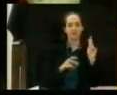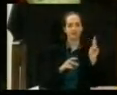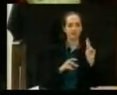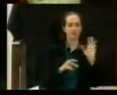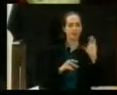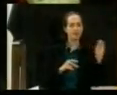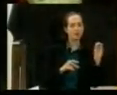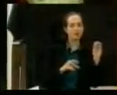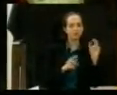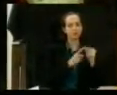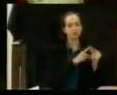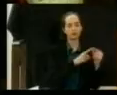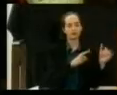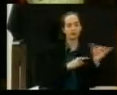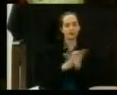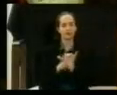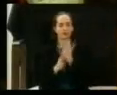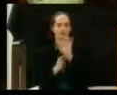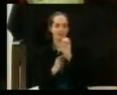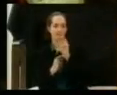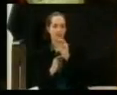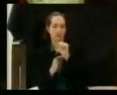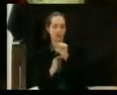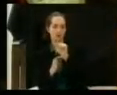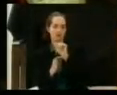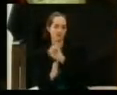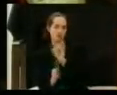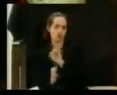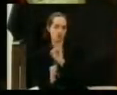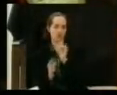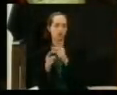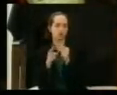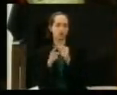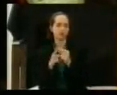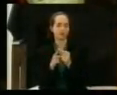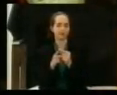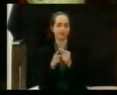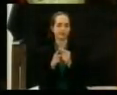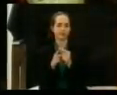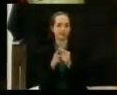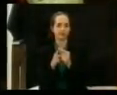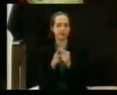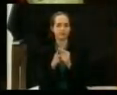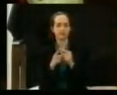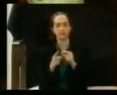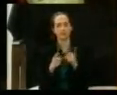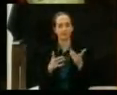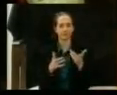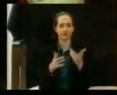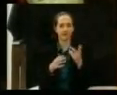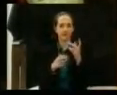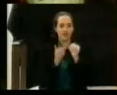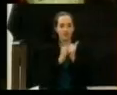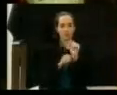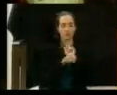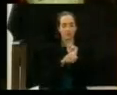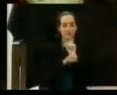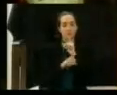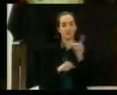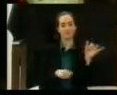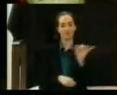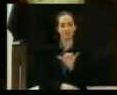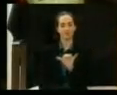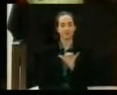with FEMA forms and things like that. As far as functionality, they're absolutely the same. It's really, I'd say it's this